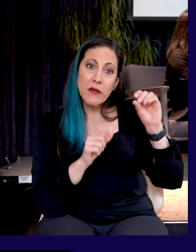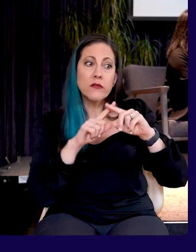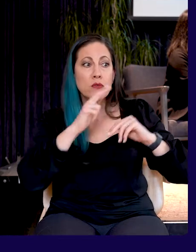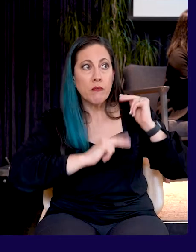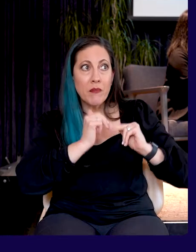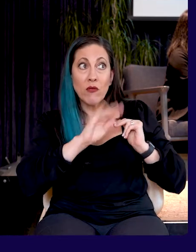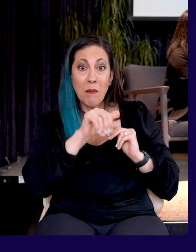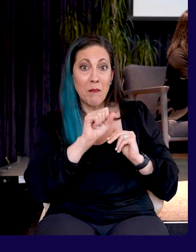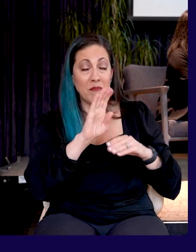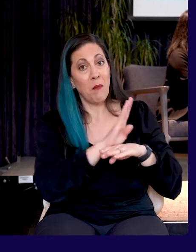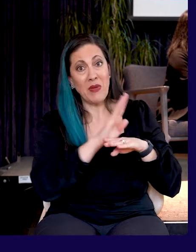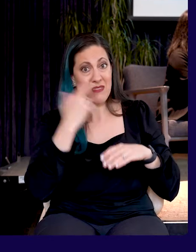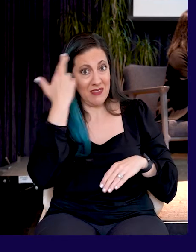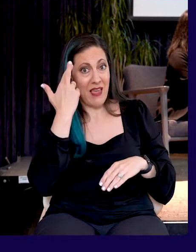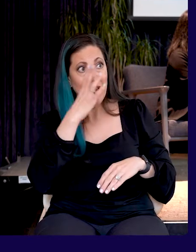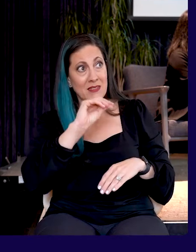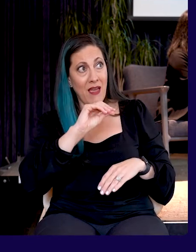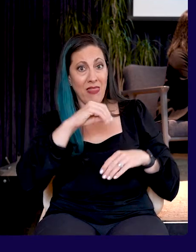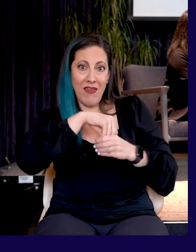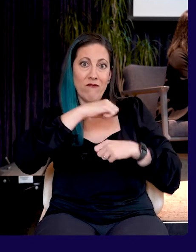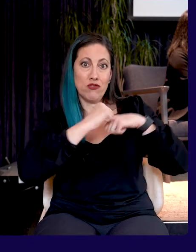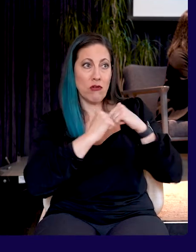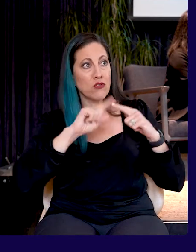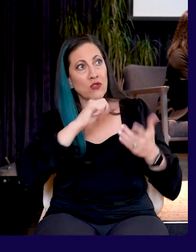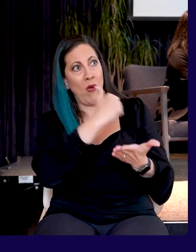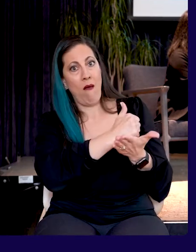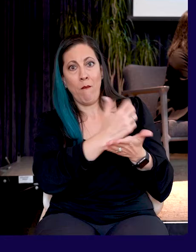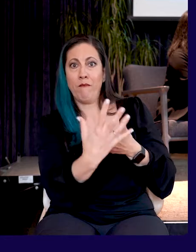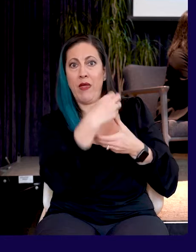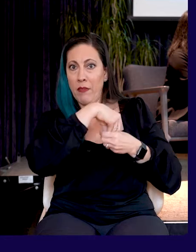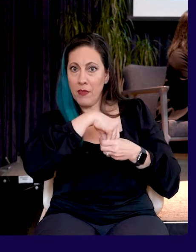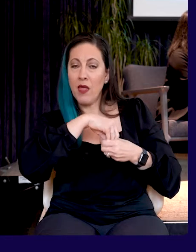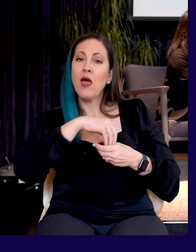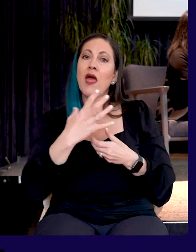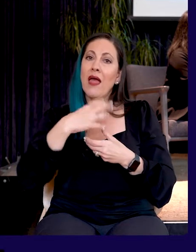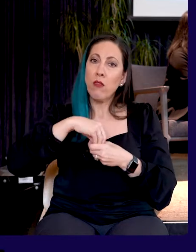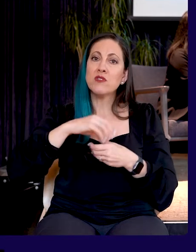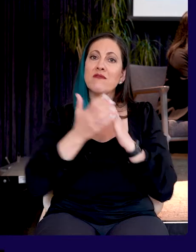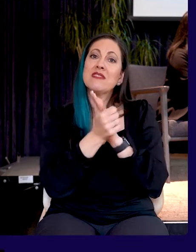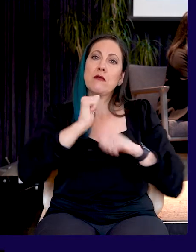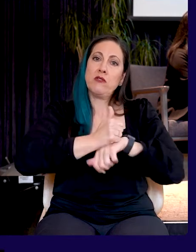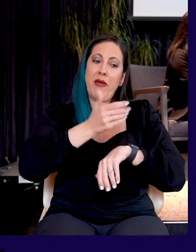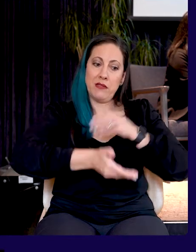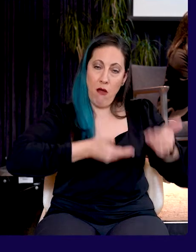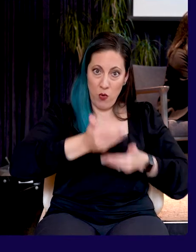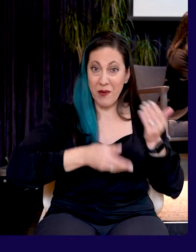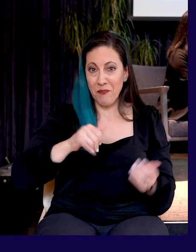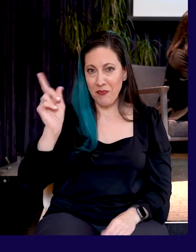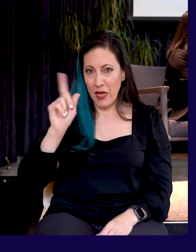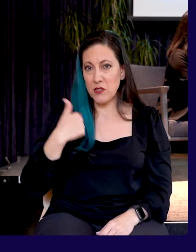business case and also the infrastructure to help them implement inclusive skills-based hiring practices. And I think that that's really where there